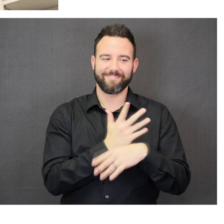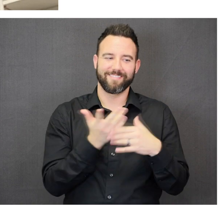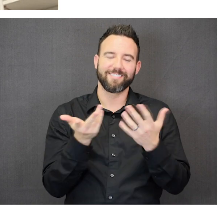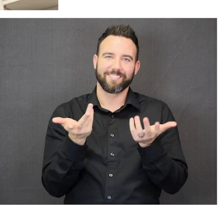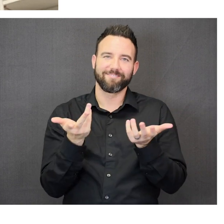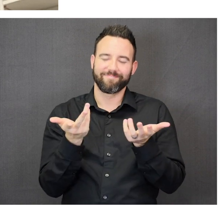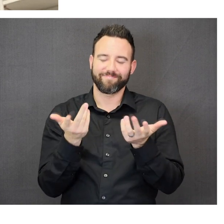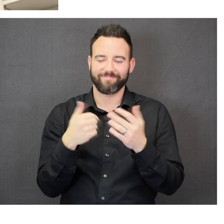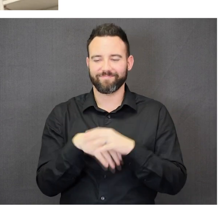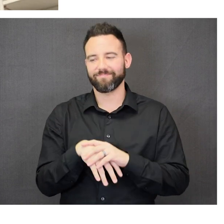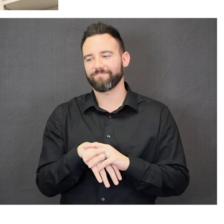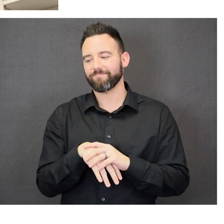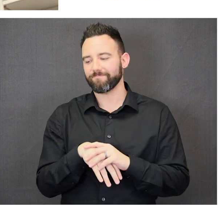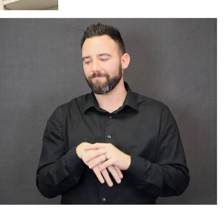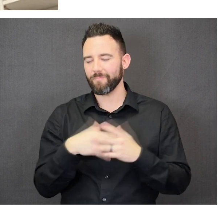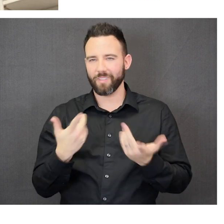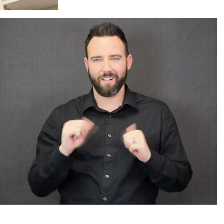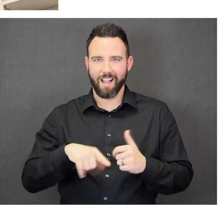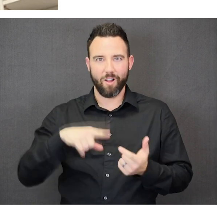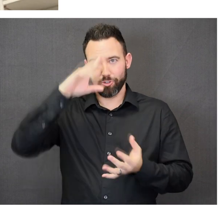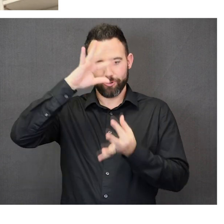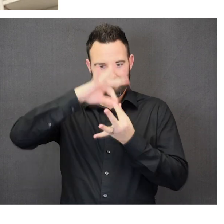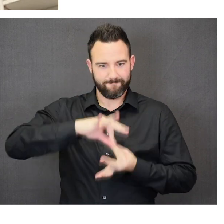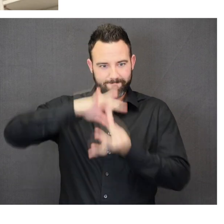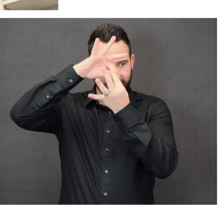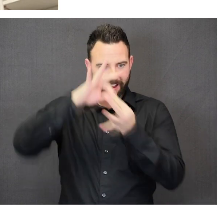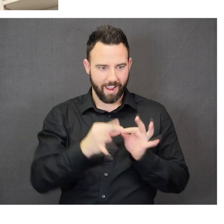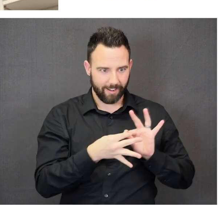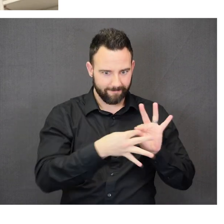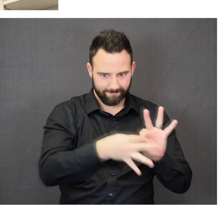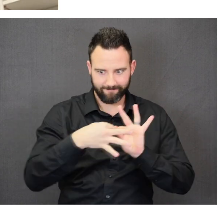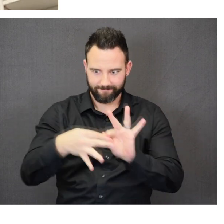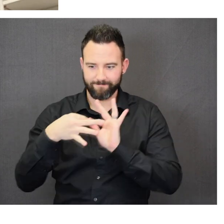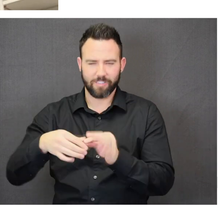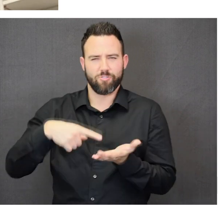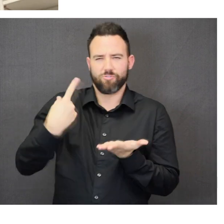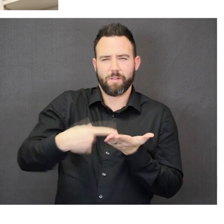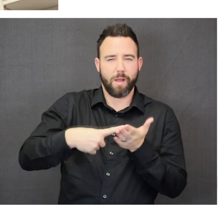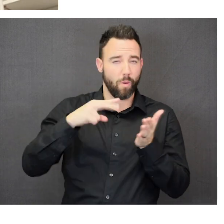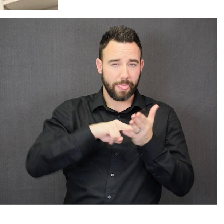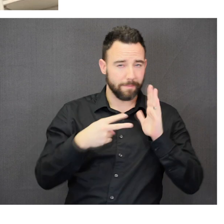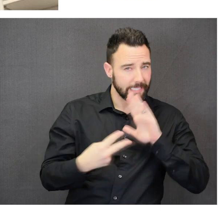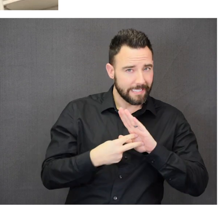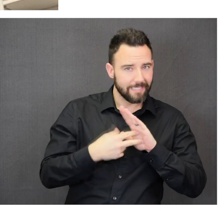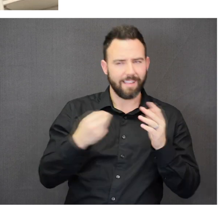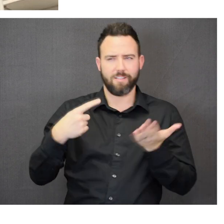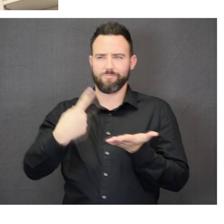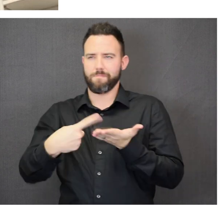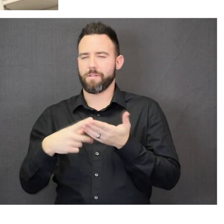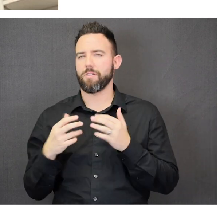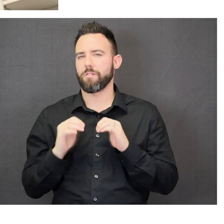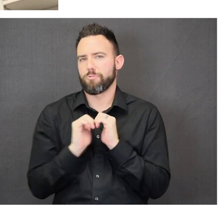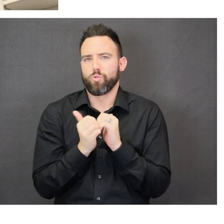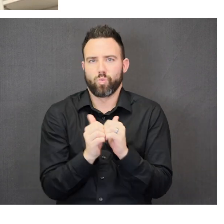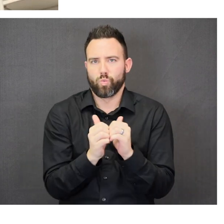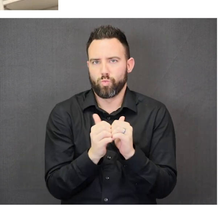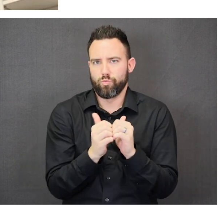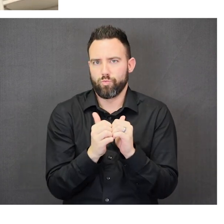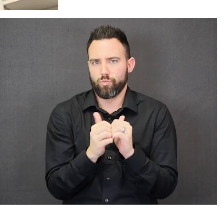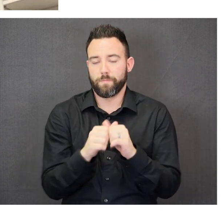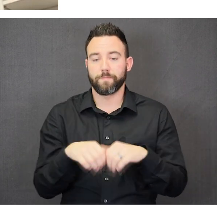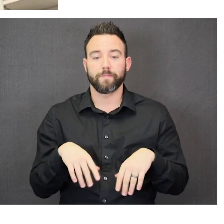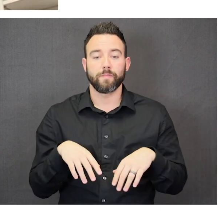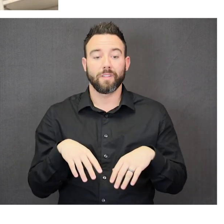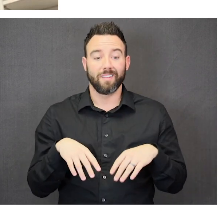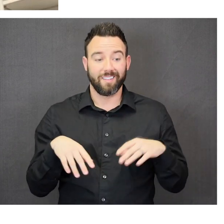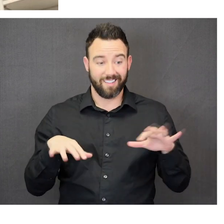little bit about what regulating a family means and how do you actually do it. So regulating a family does not mean trying to